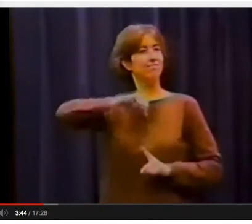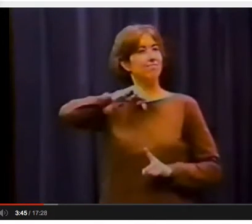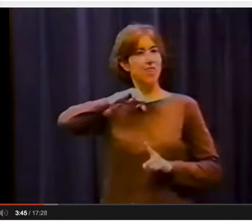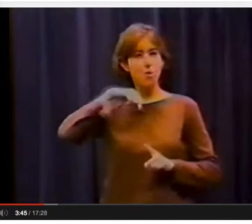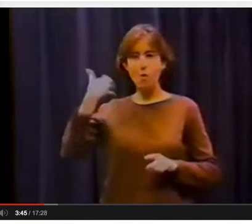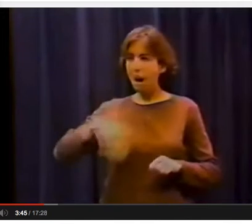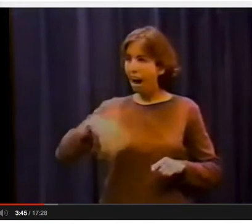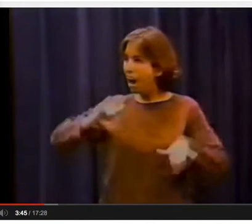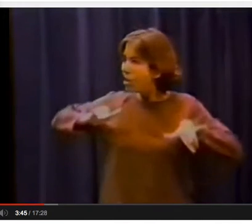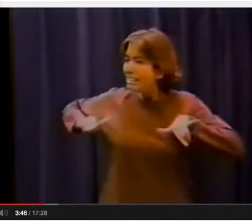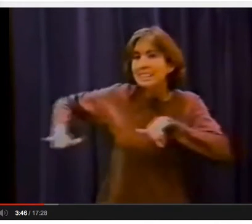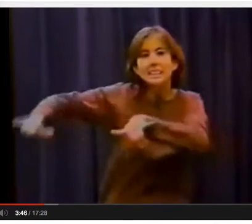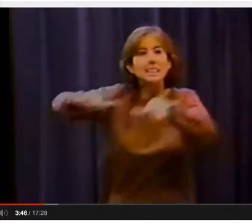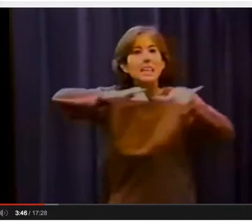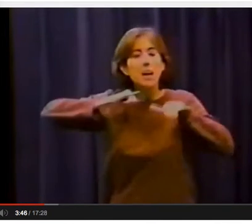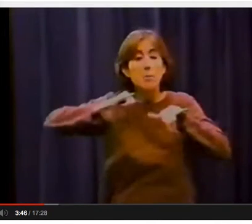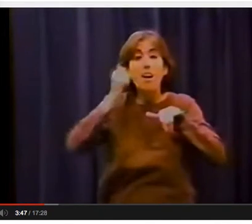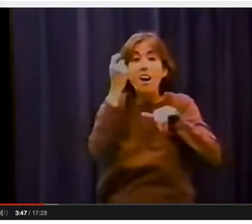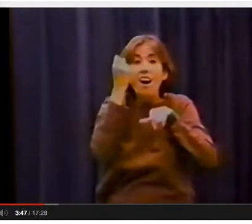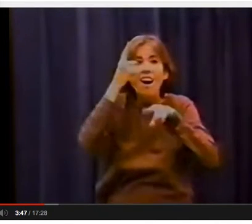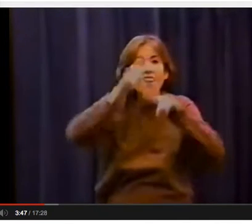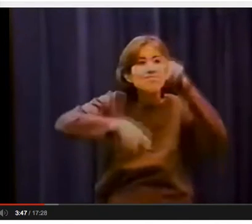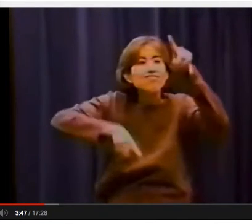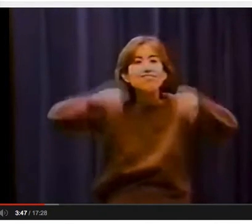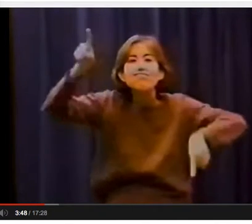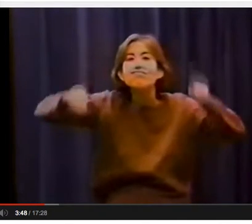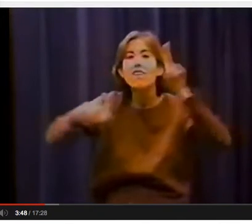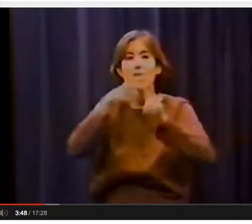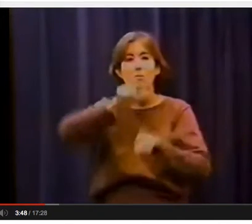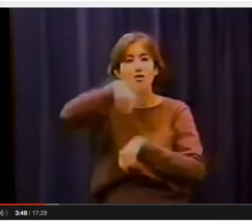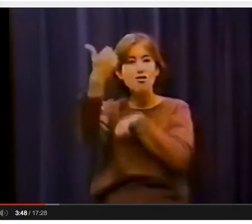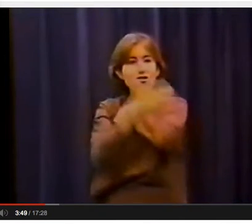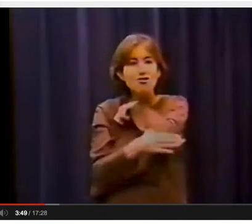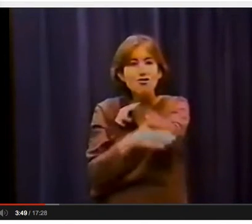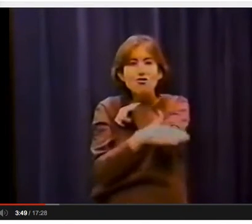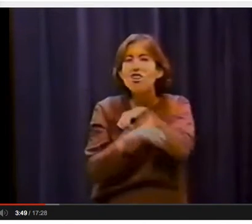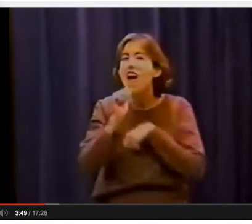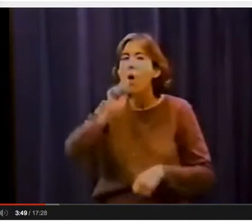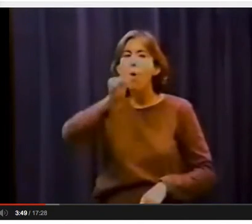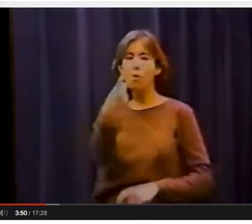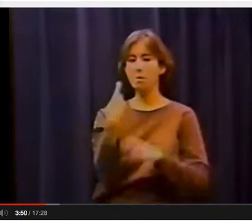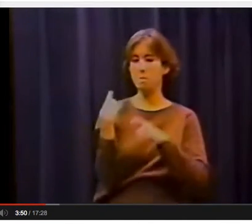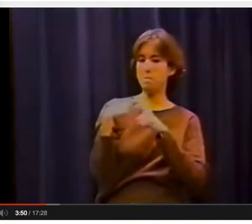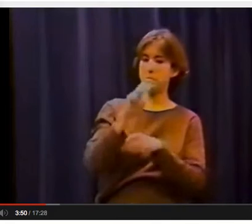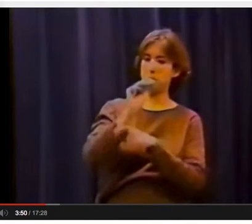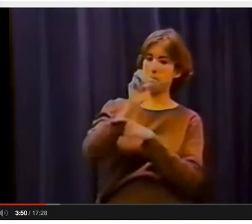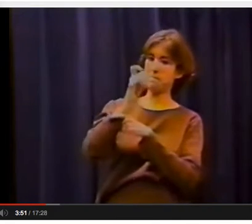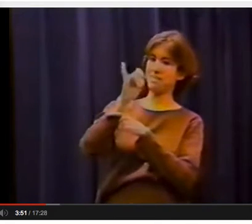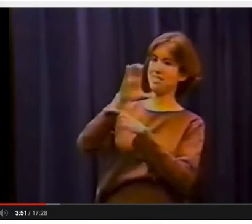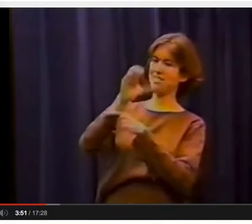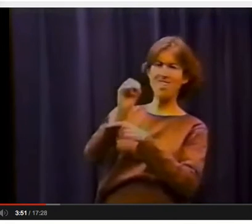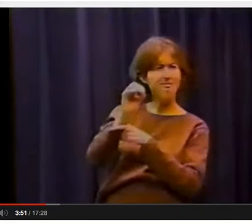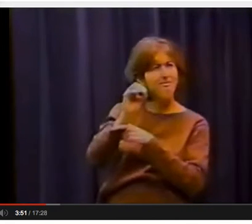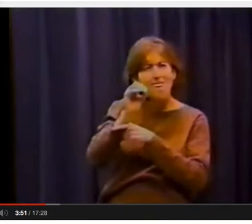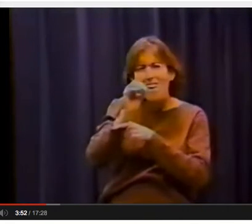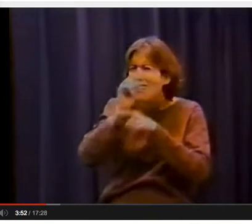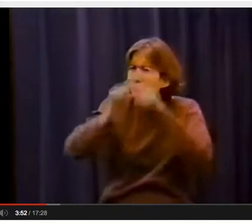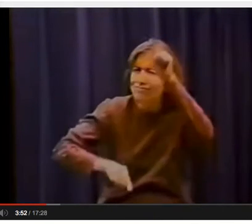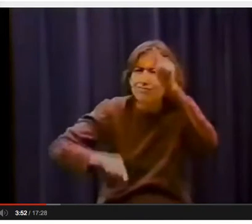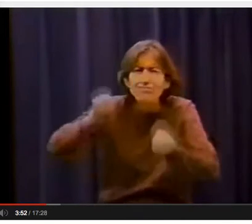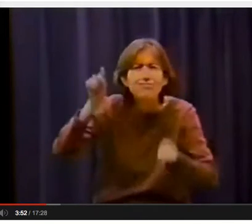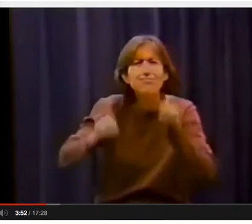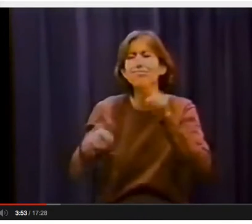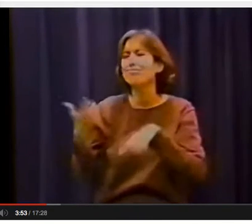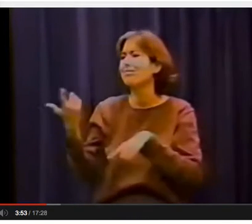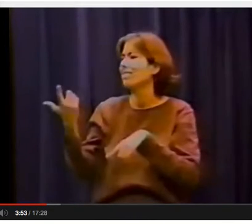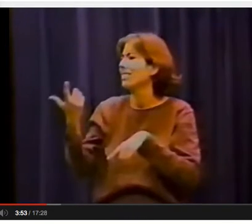I want them all to have high confidence. I want them all to know that they're the same, even though they're from different countries.